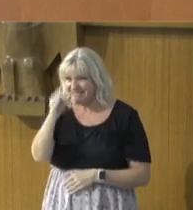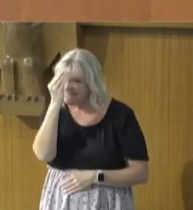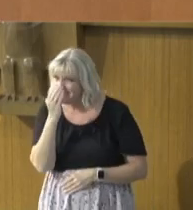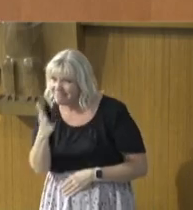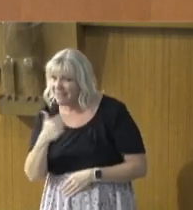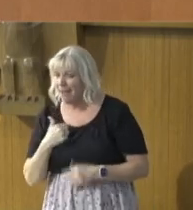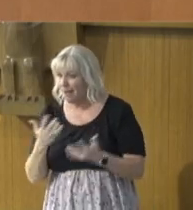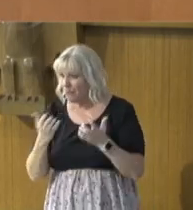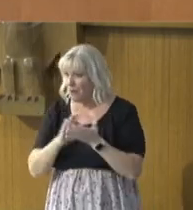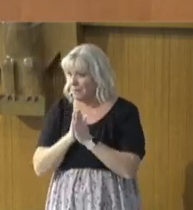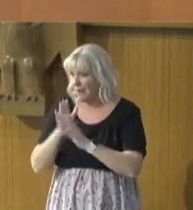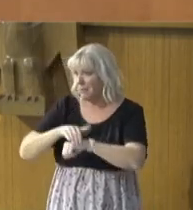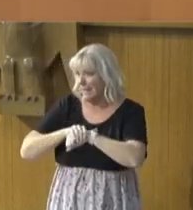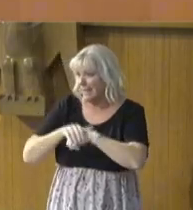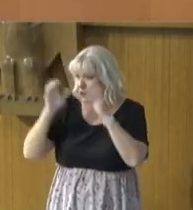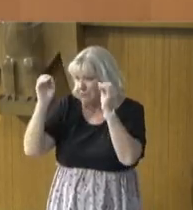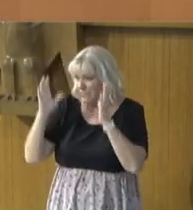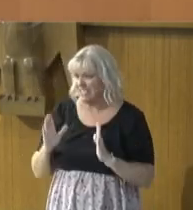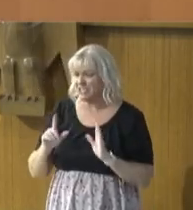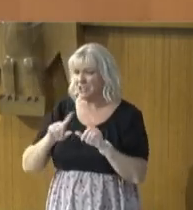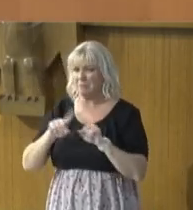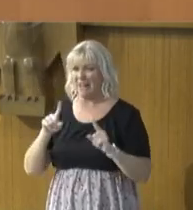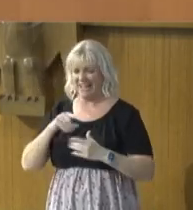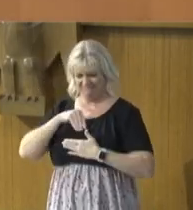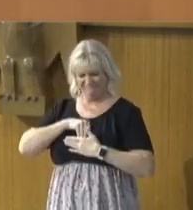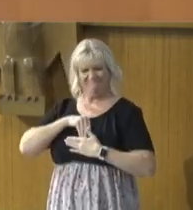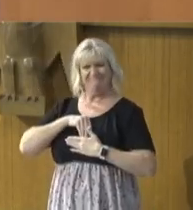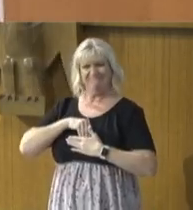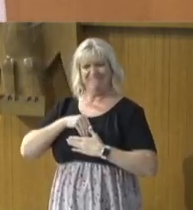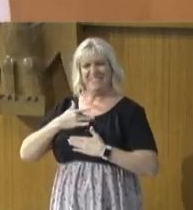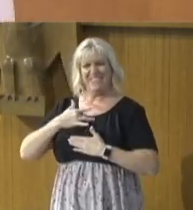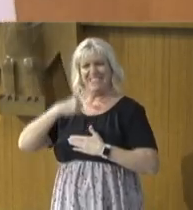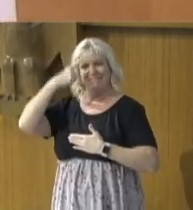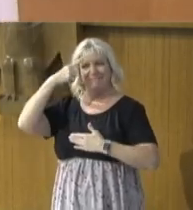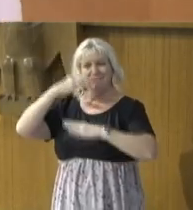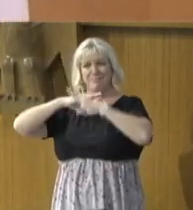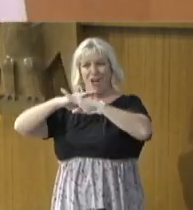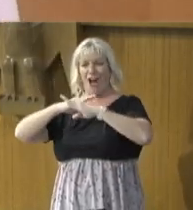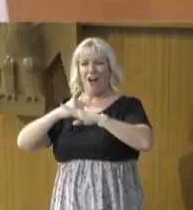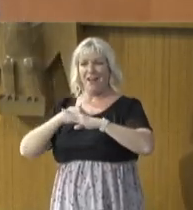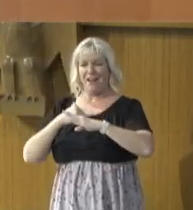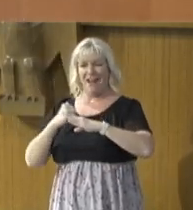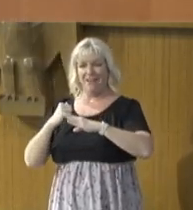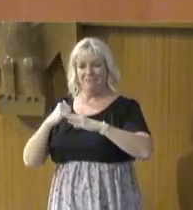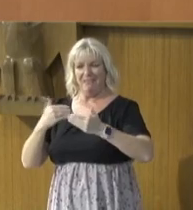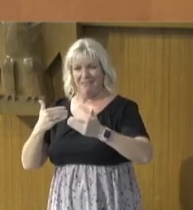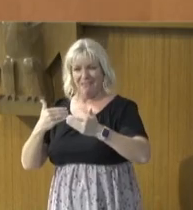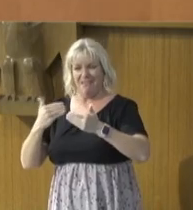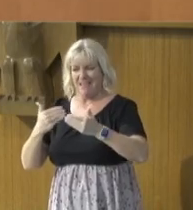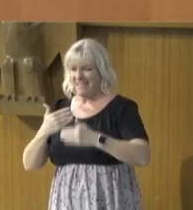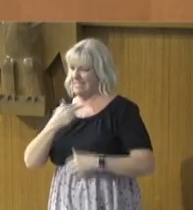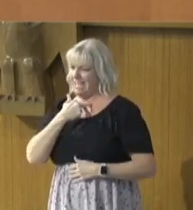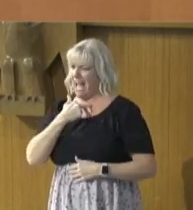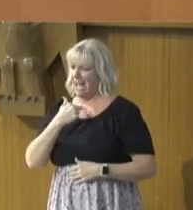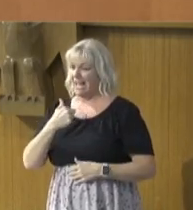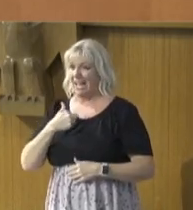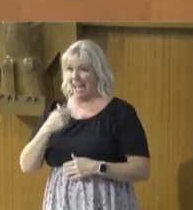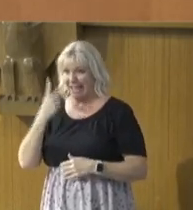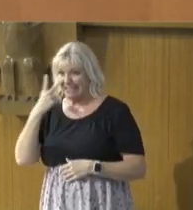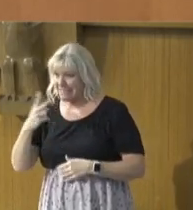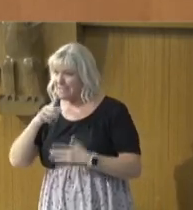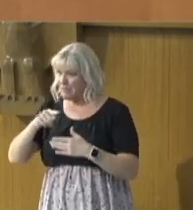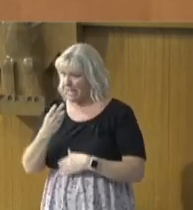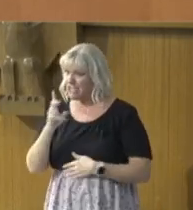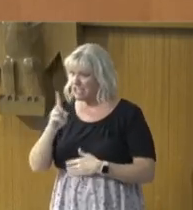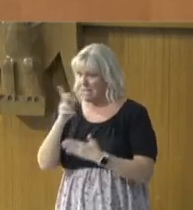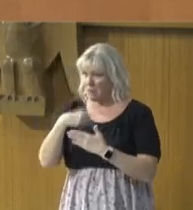professor, I told him, except something in my brain is blocking me from moving forward. I just look at the Ph.D. program